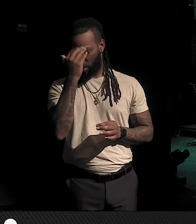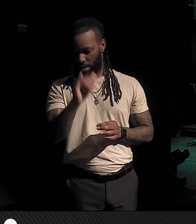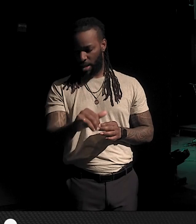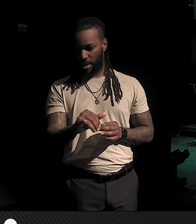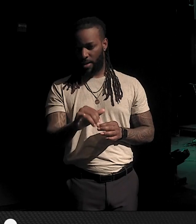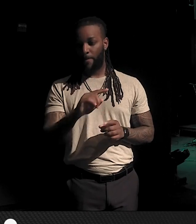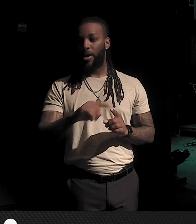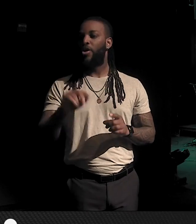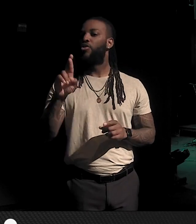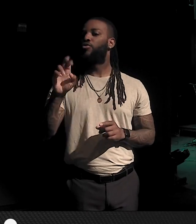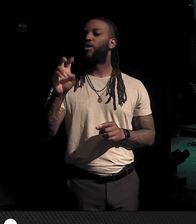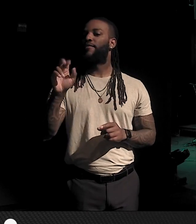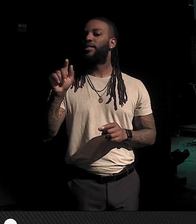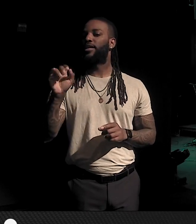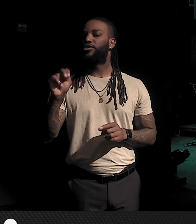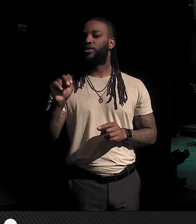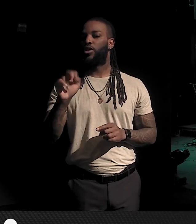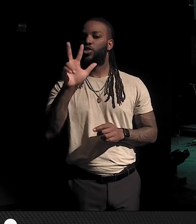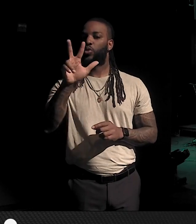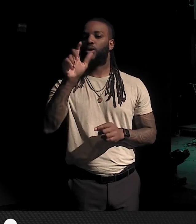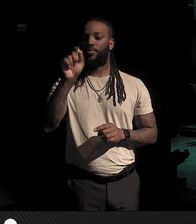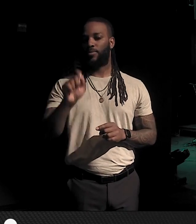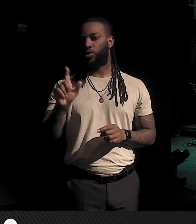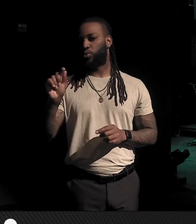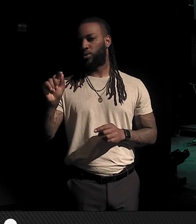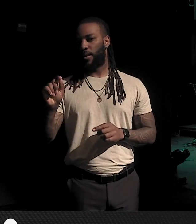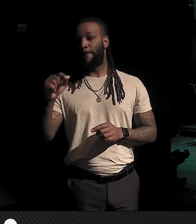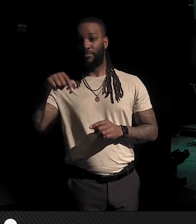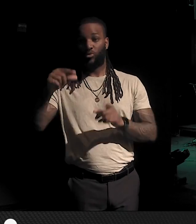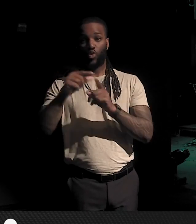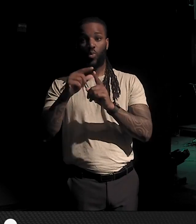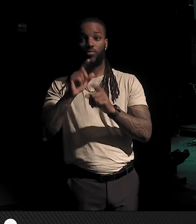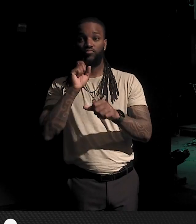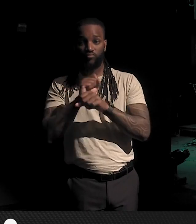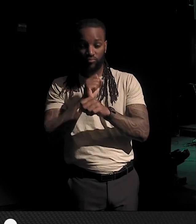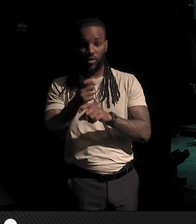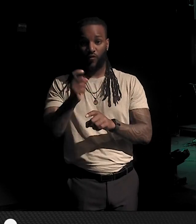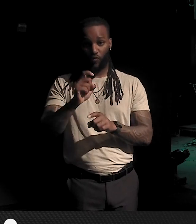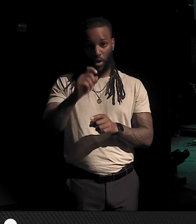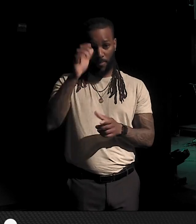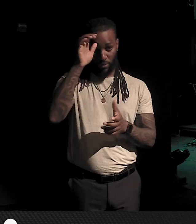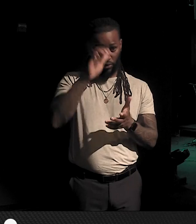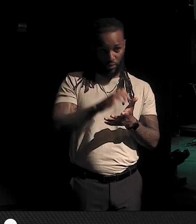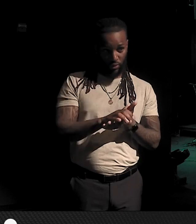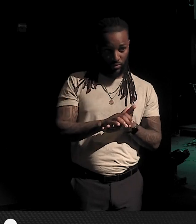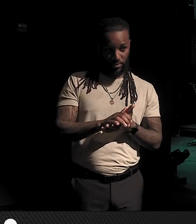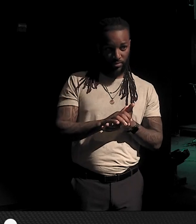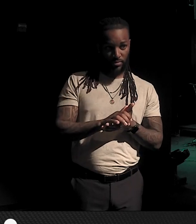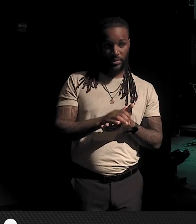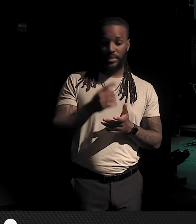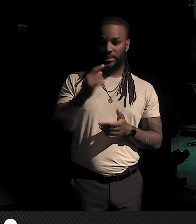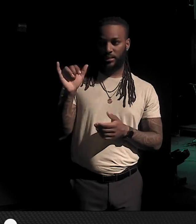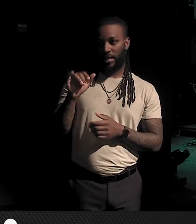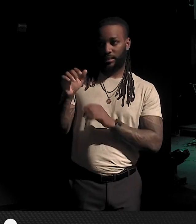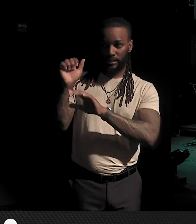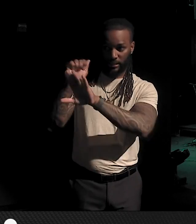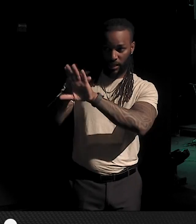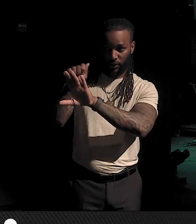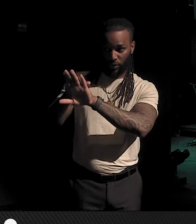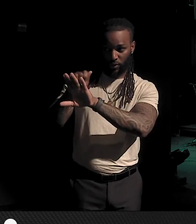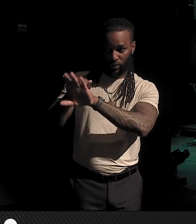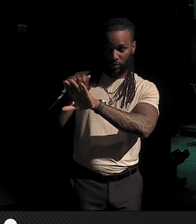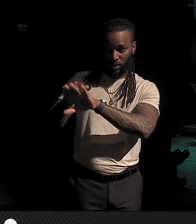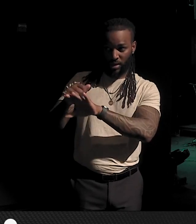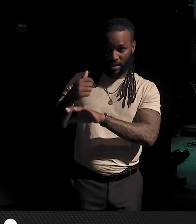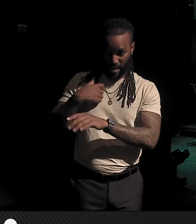But Revelations 3:20, those are red letters in our Bible. These are words directly from the groom to us. He says, here I am, I stand at the door and knock.